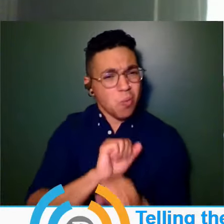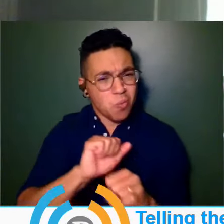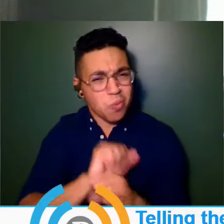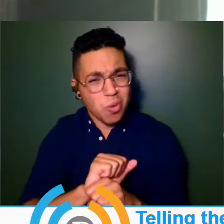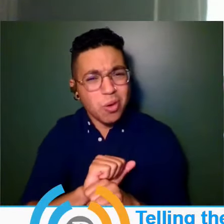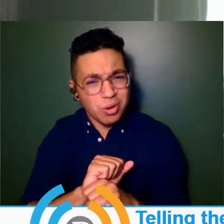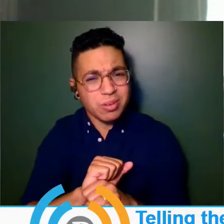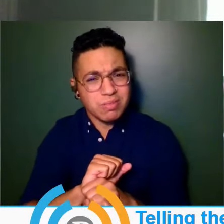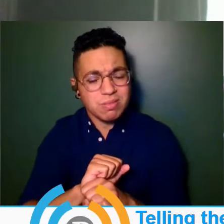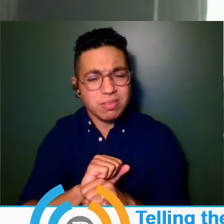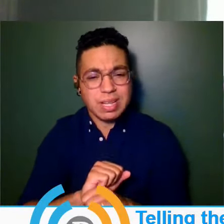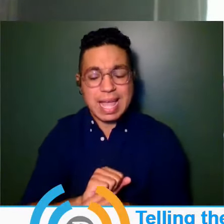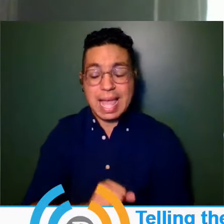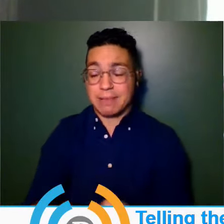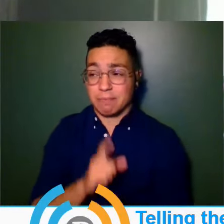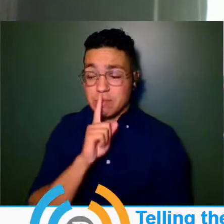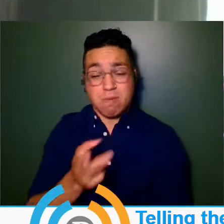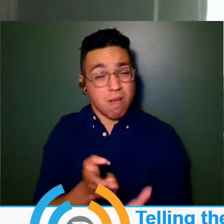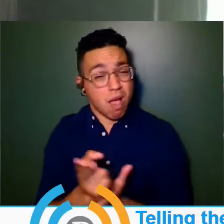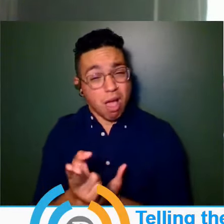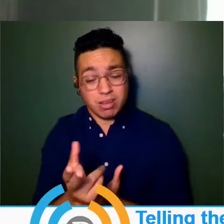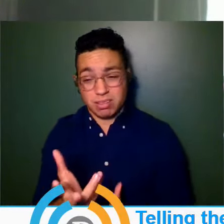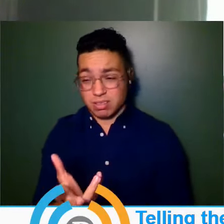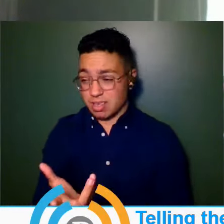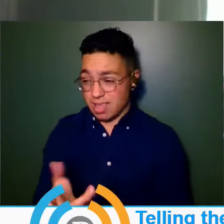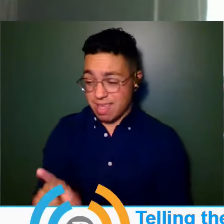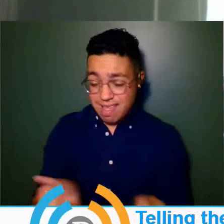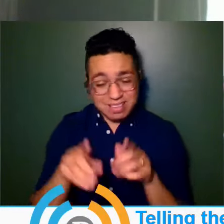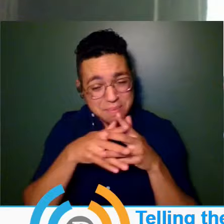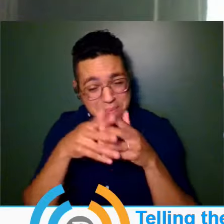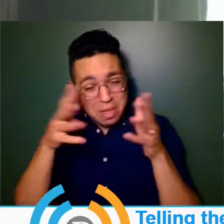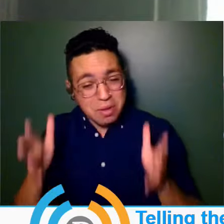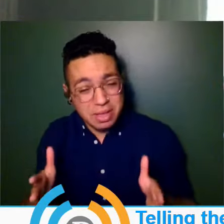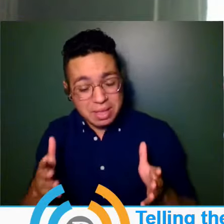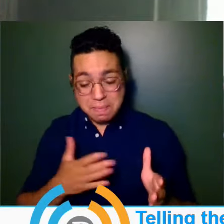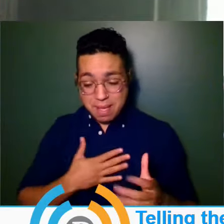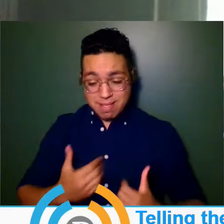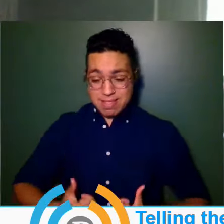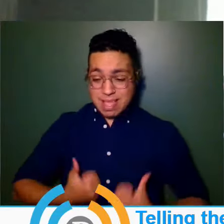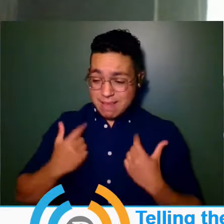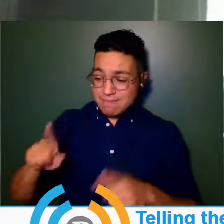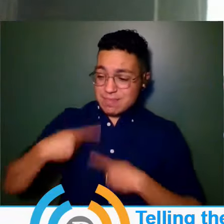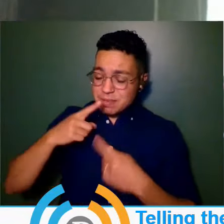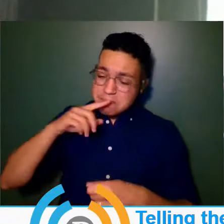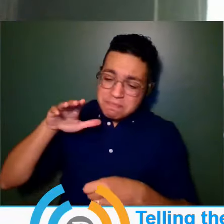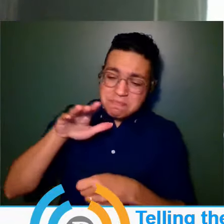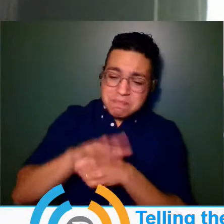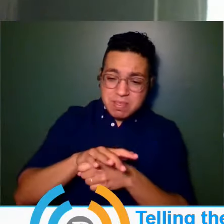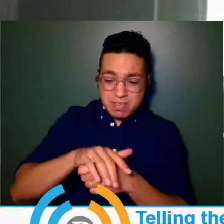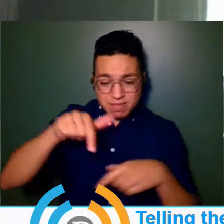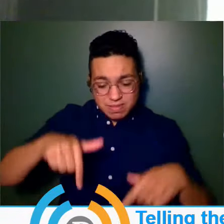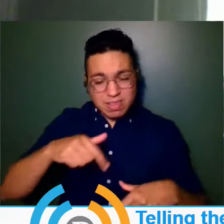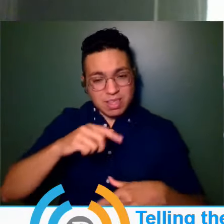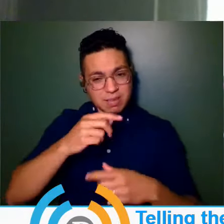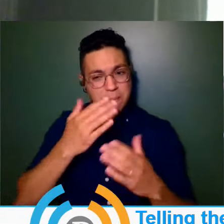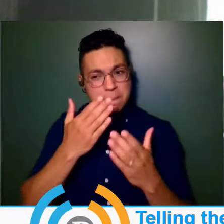I have to say, as an American, as someone who's devoted my life to what I think of as a form of public